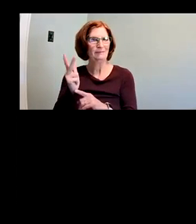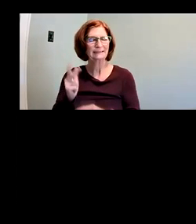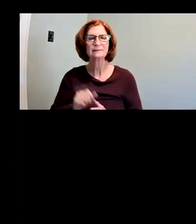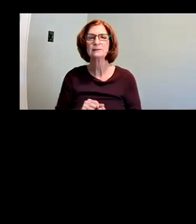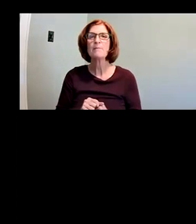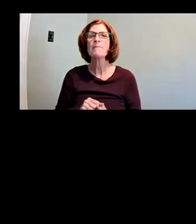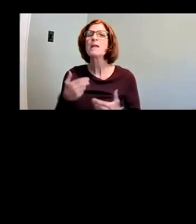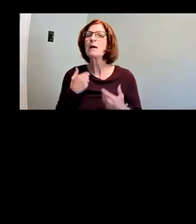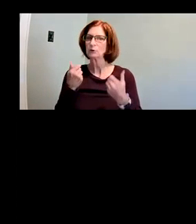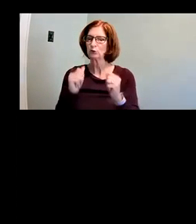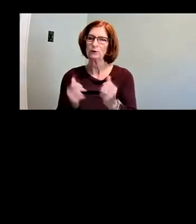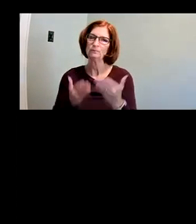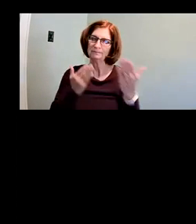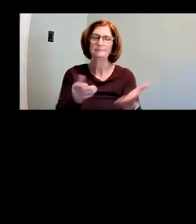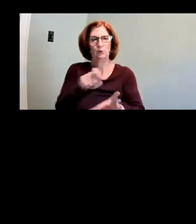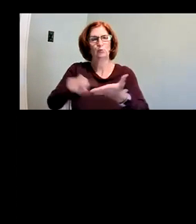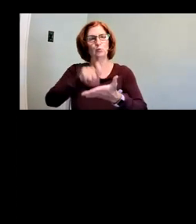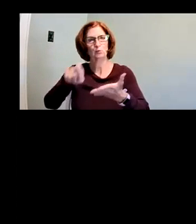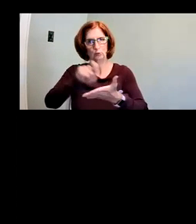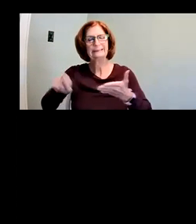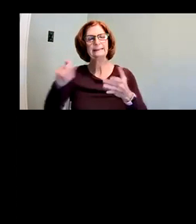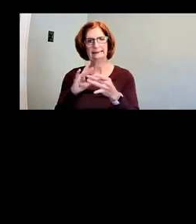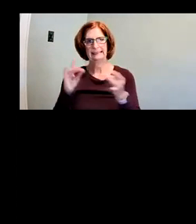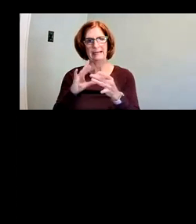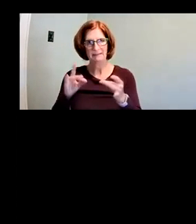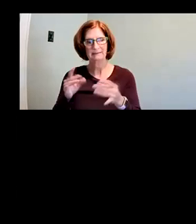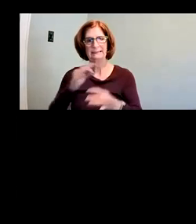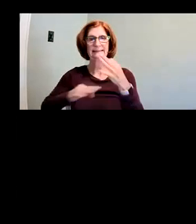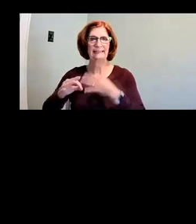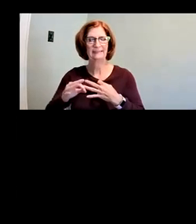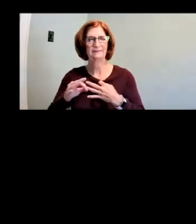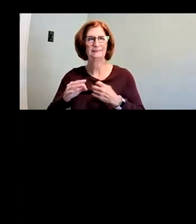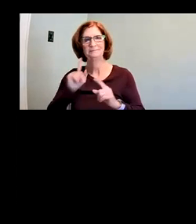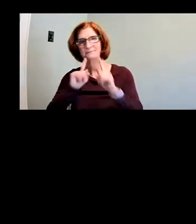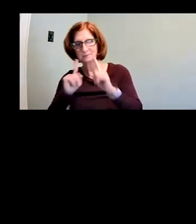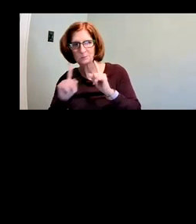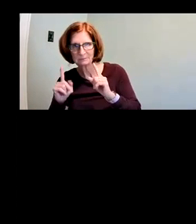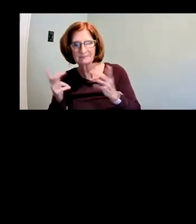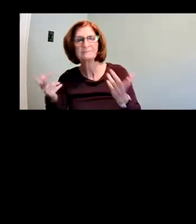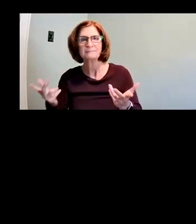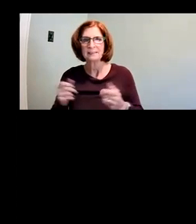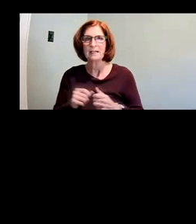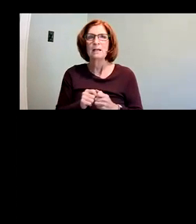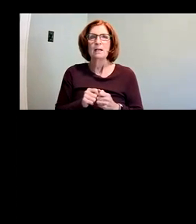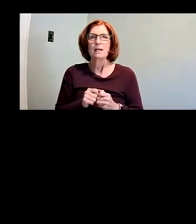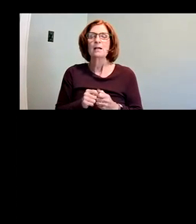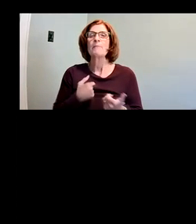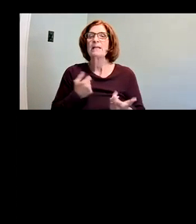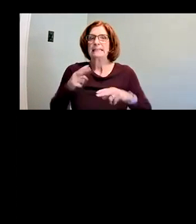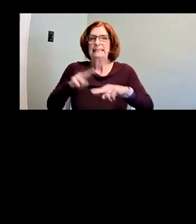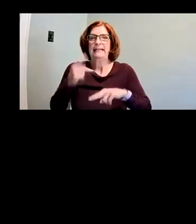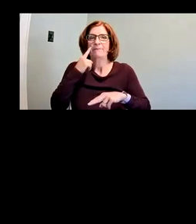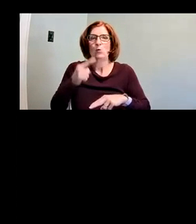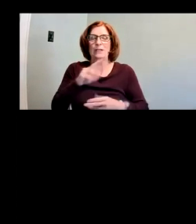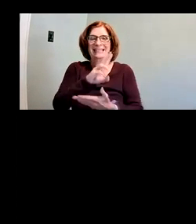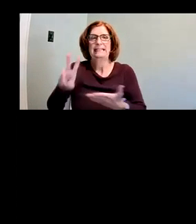I was trying to submit a written statement instead of verbal. Sitting still like this for